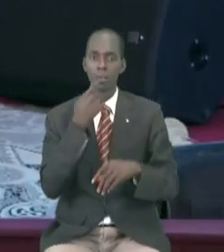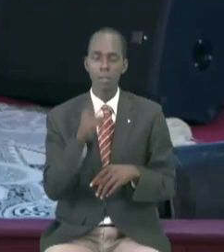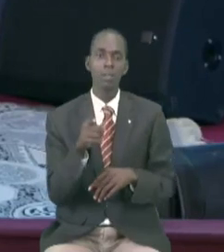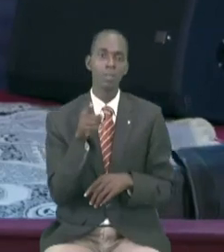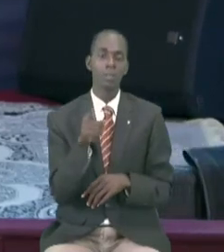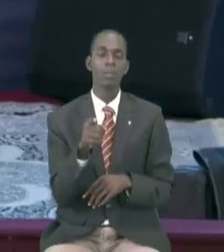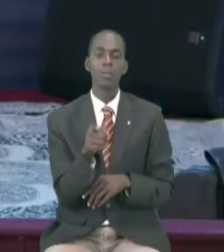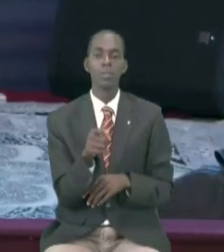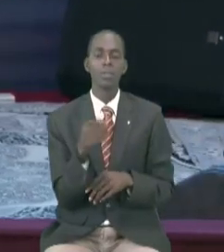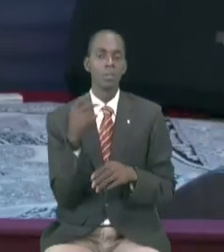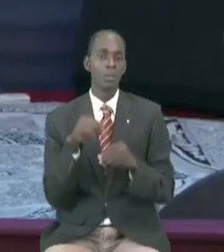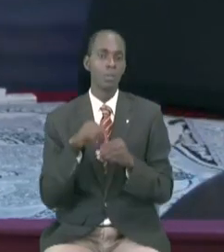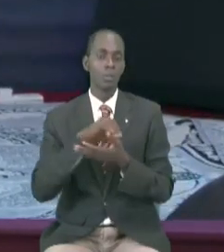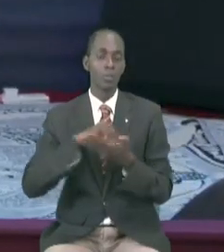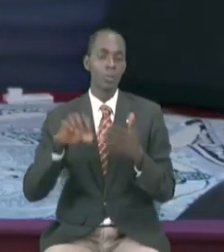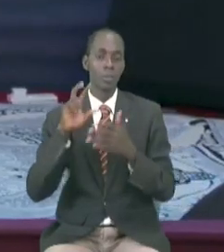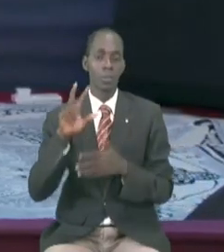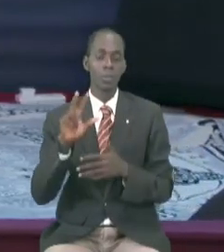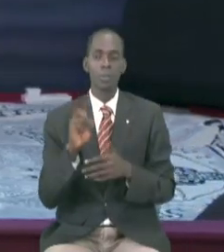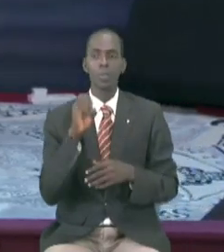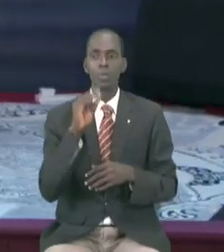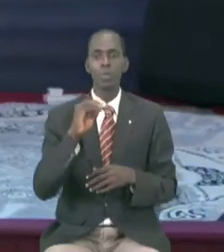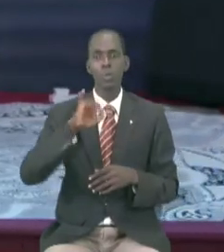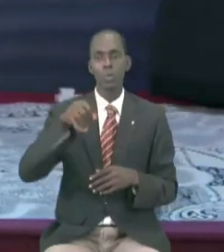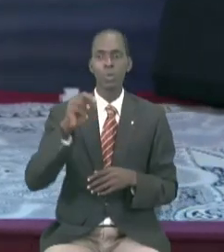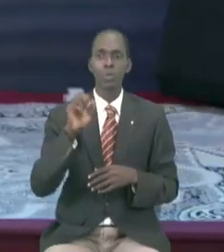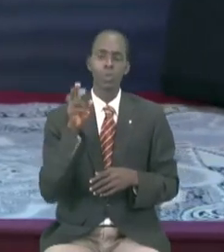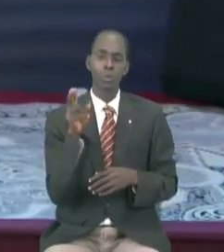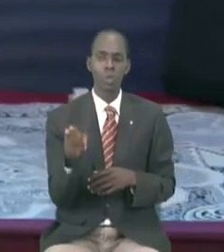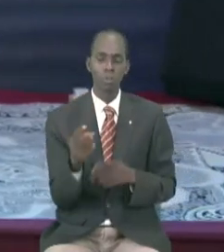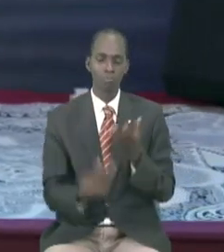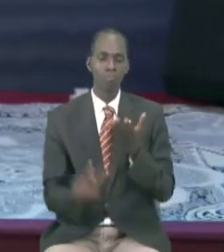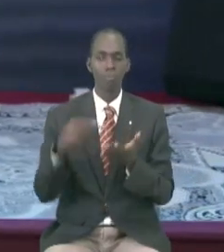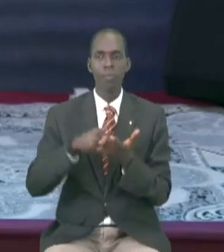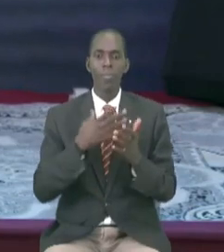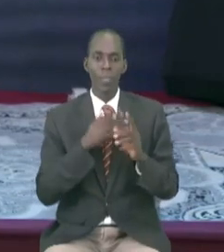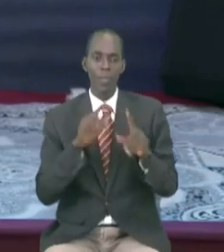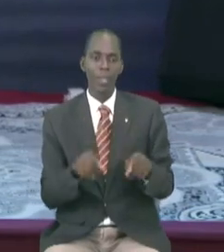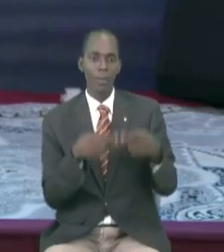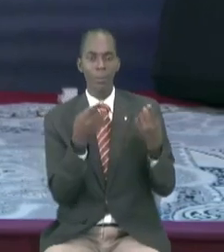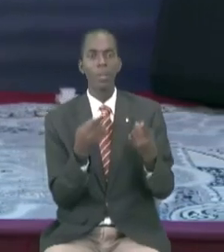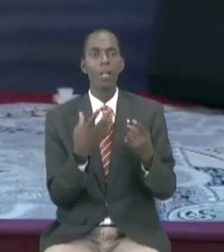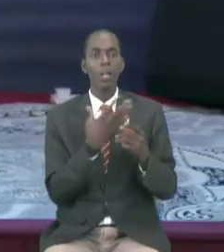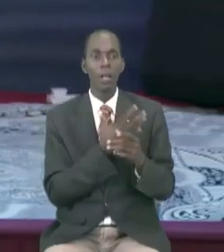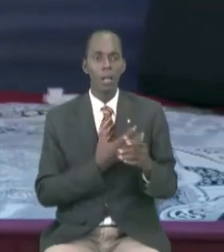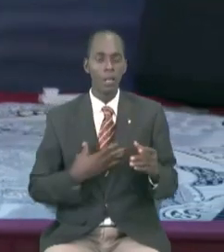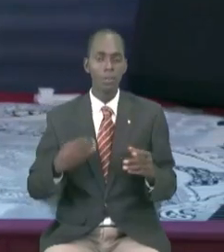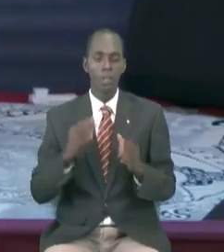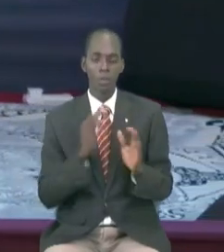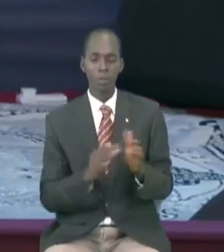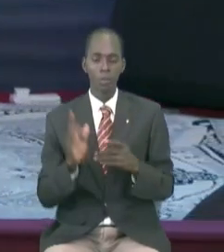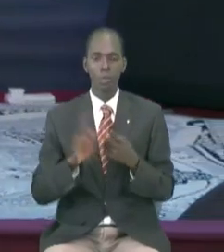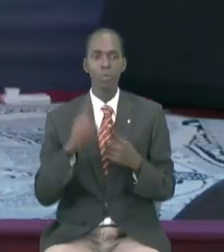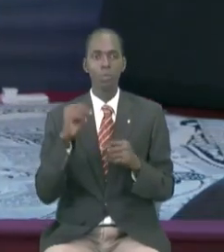according to the word of the Lord. Now Nineveh was an exceeding great city of